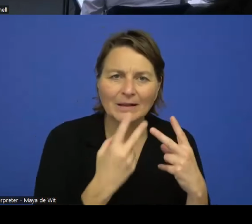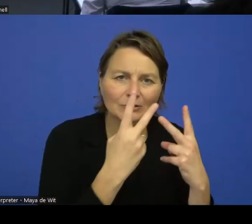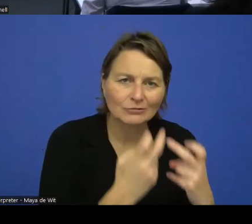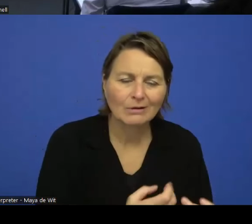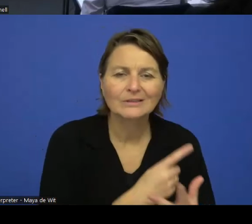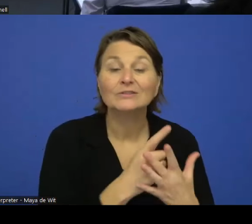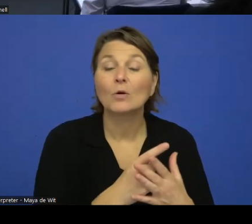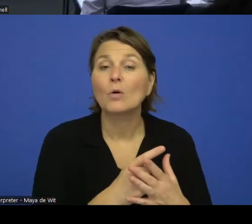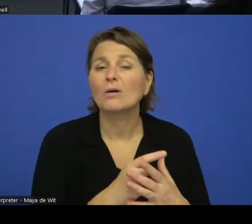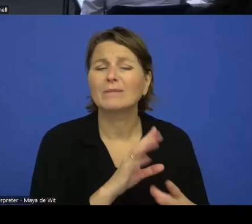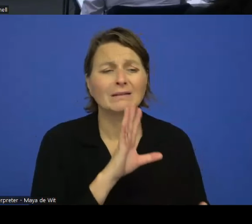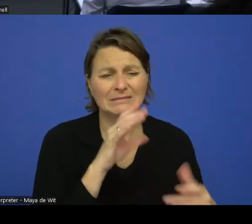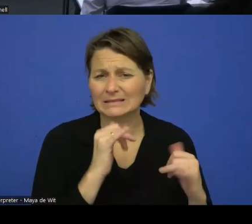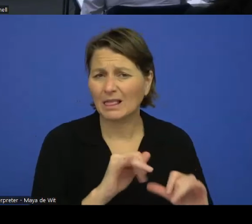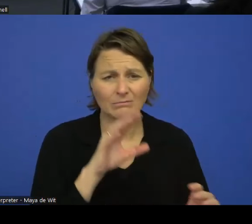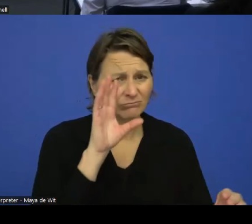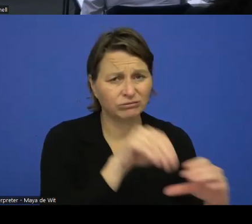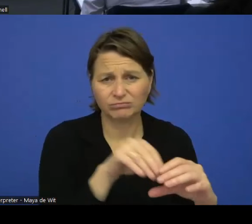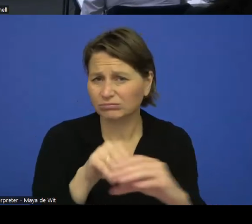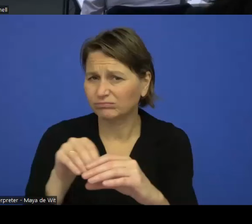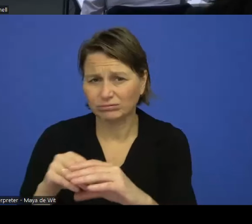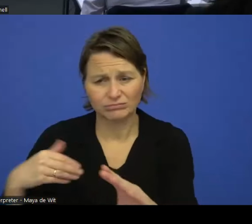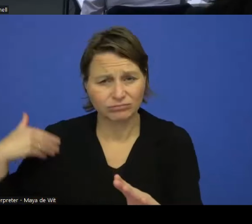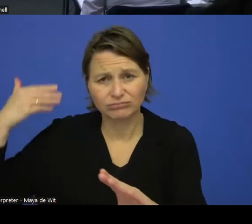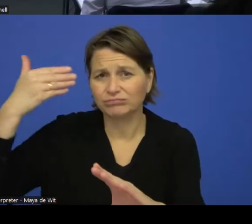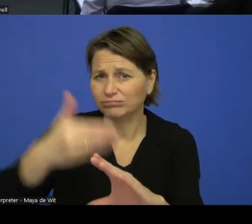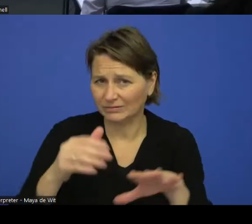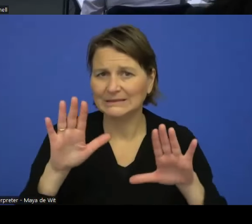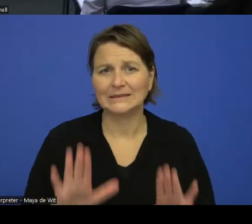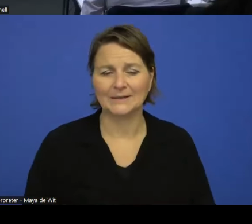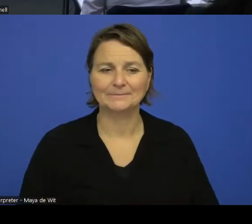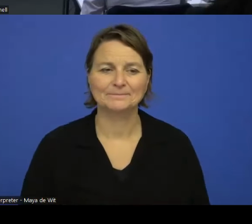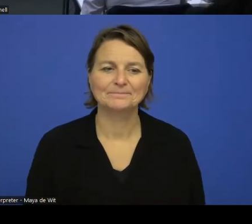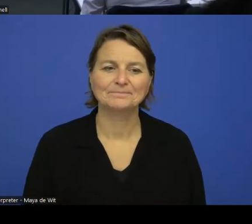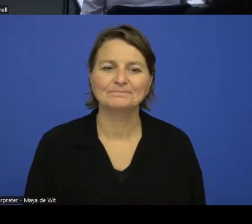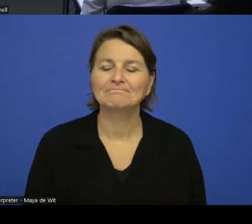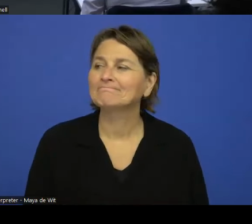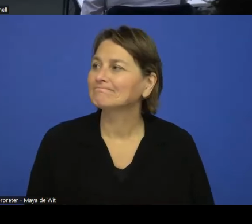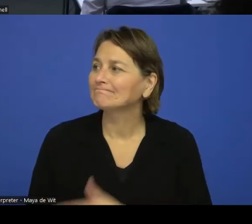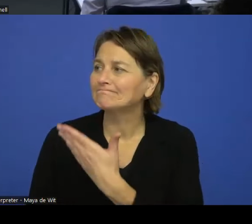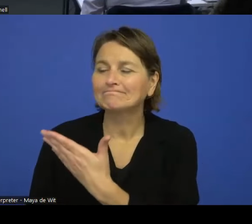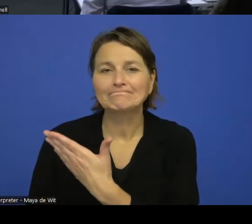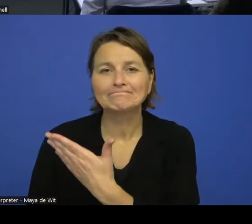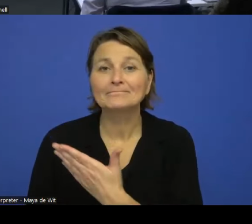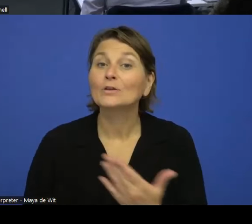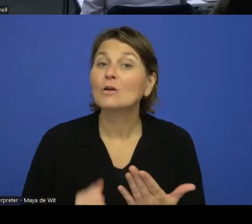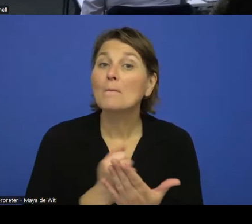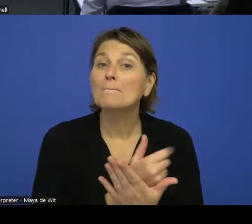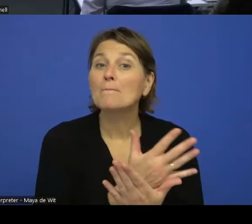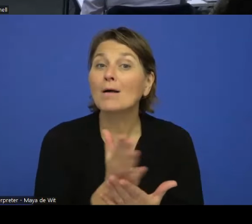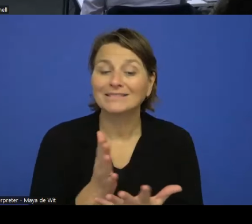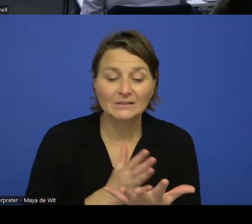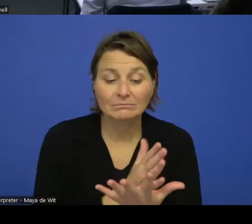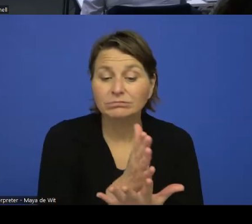early collaborators as things moved on. Why is multidisciplinary work so important? Well, I think there's a couple